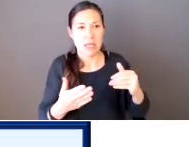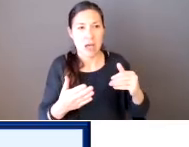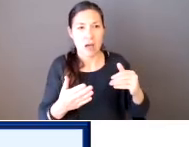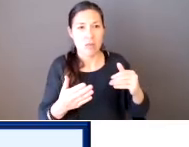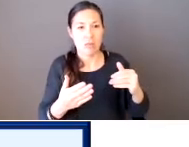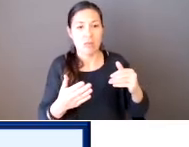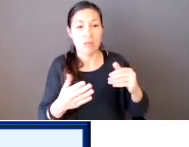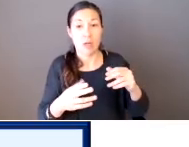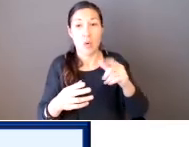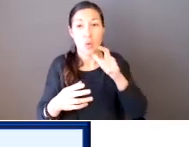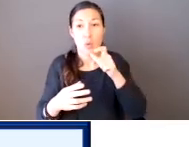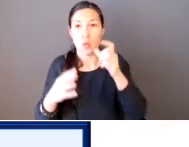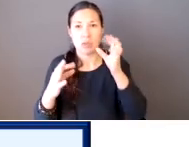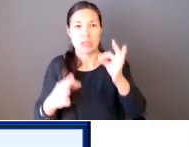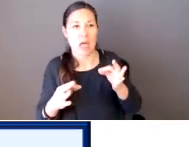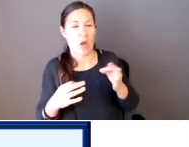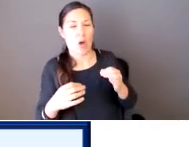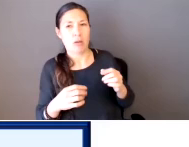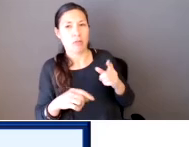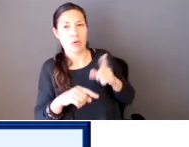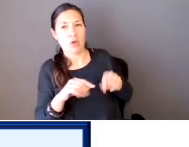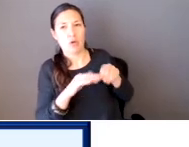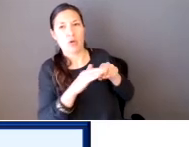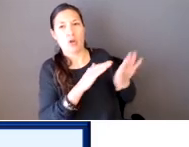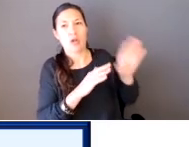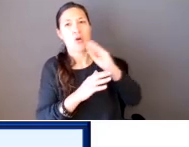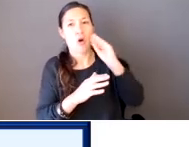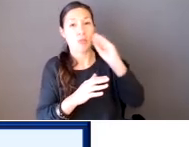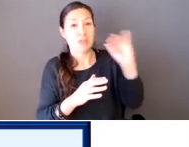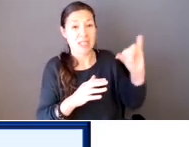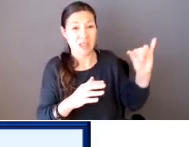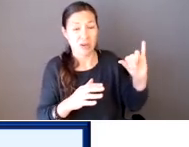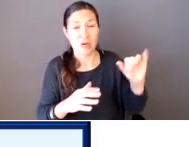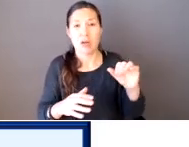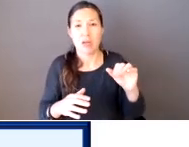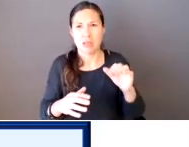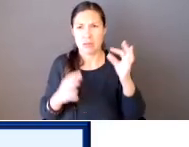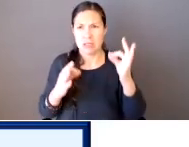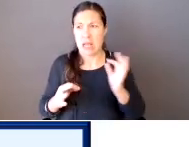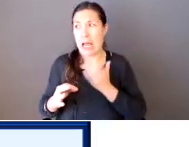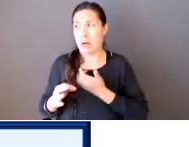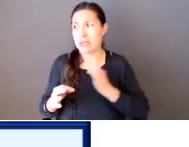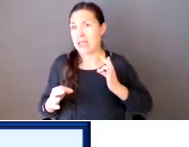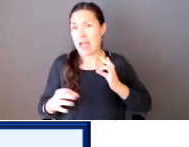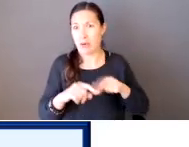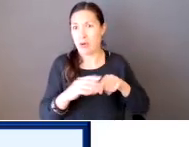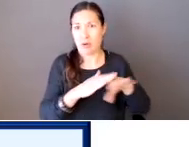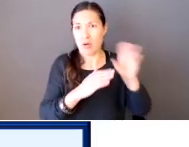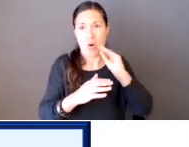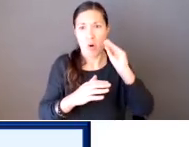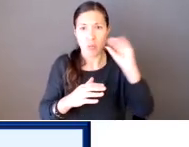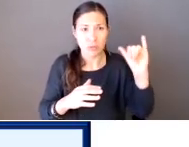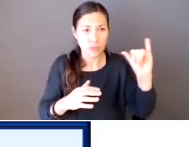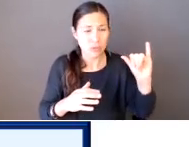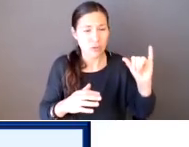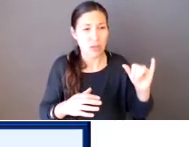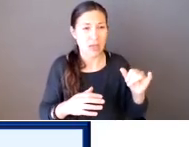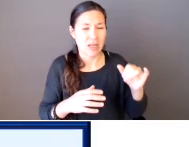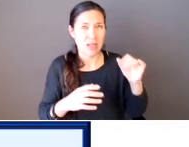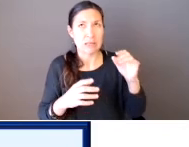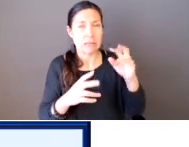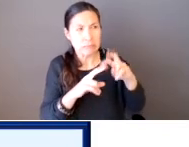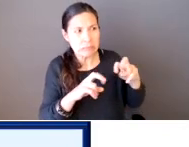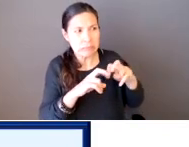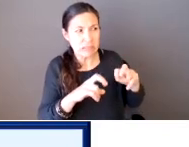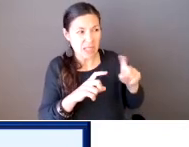either. So each case required, do they need the visit? Do we need to see the elder or the home, and